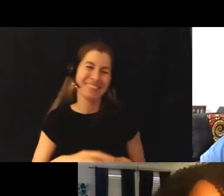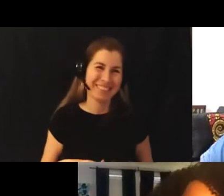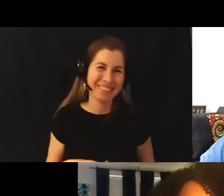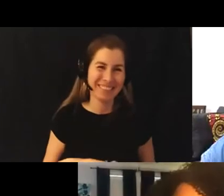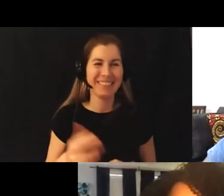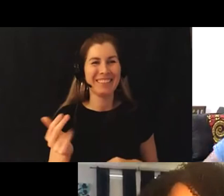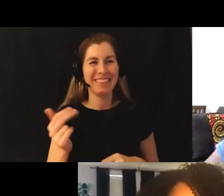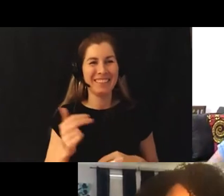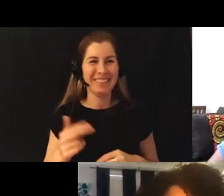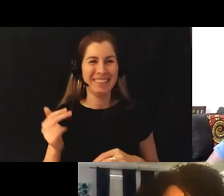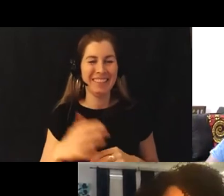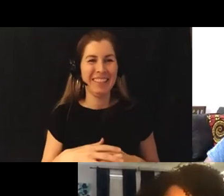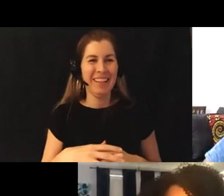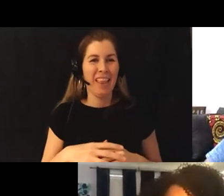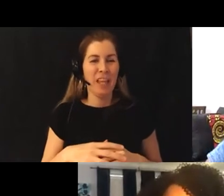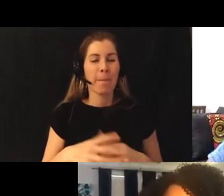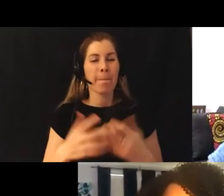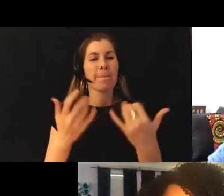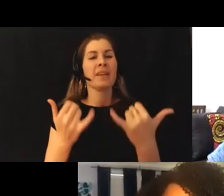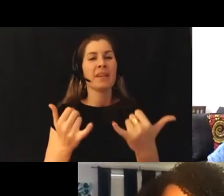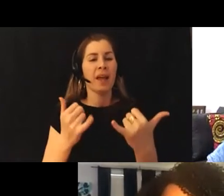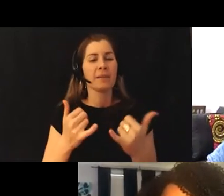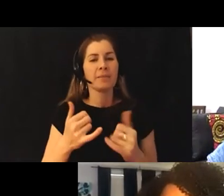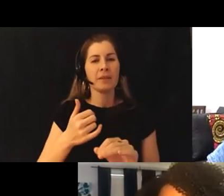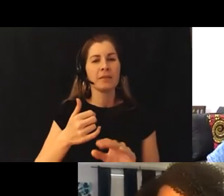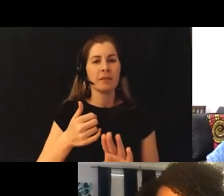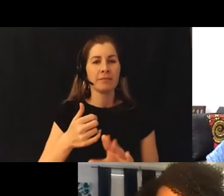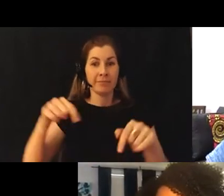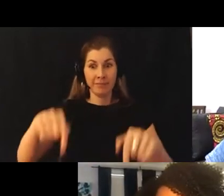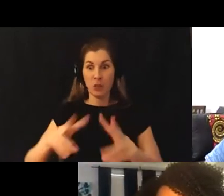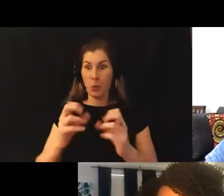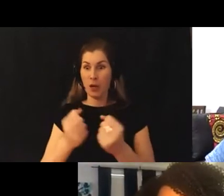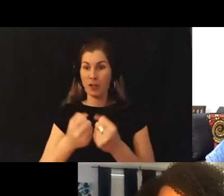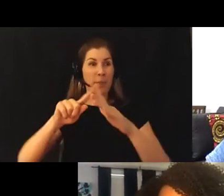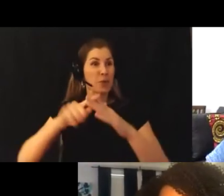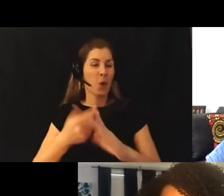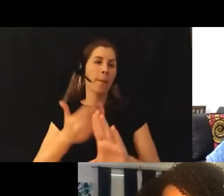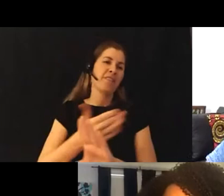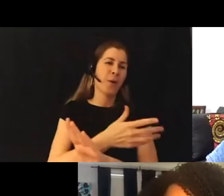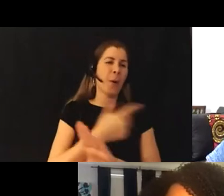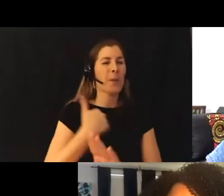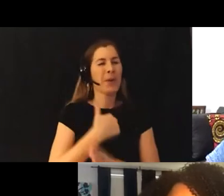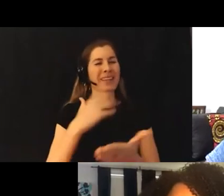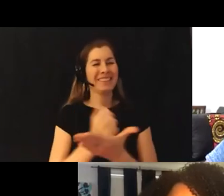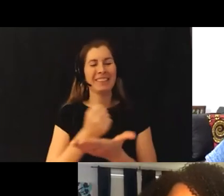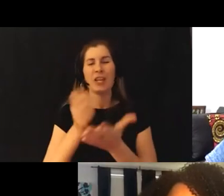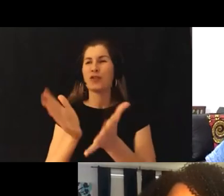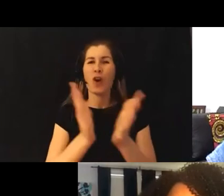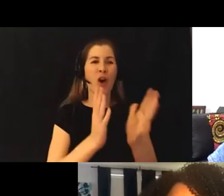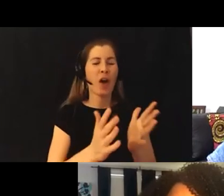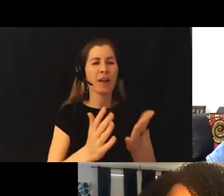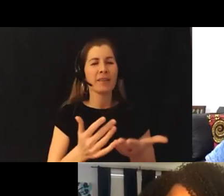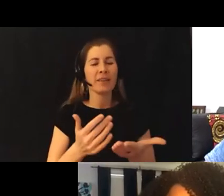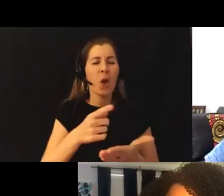So we had a chance to chat before this panel to just talk about what you're